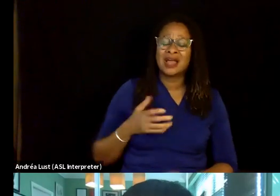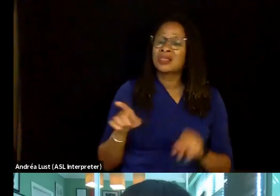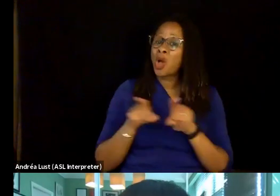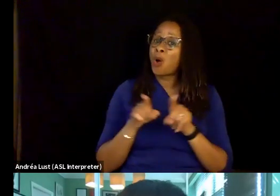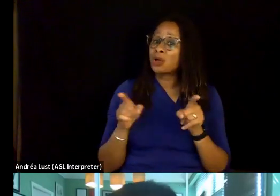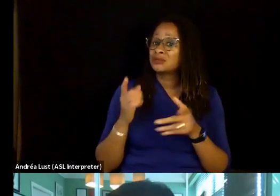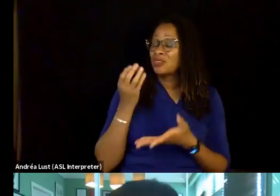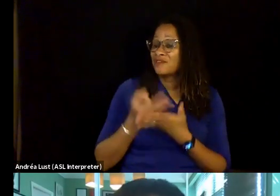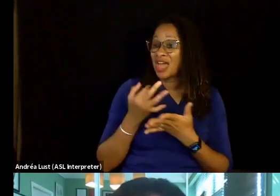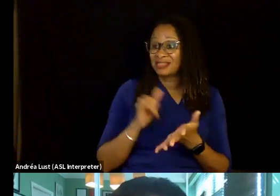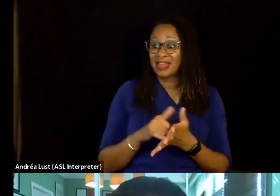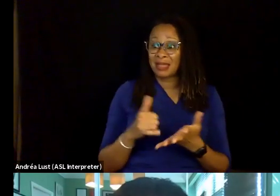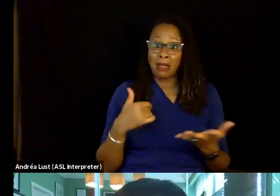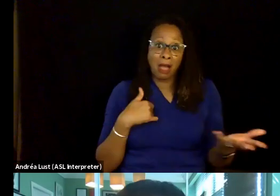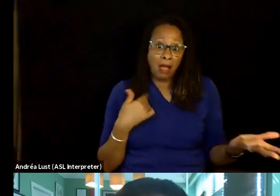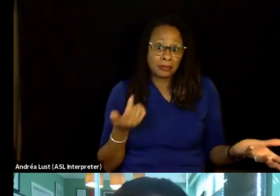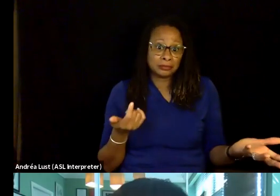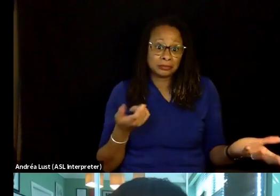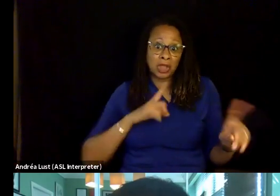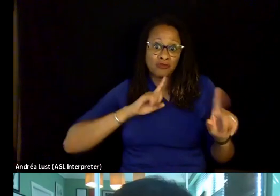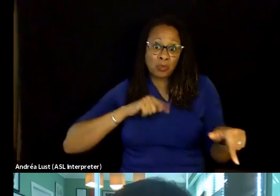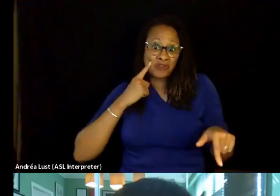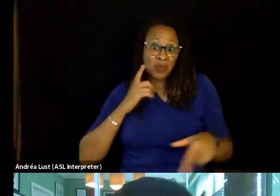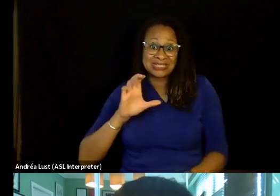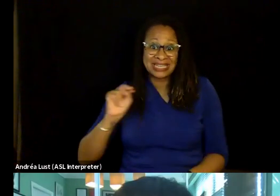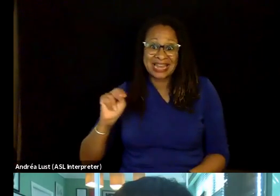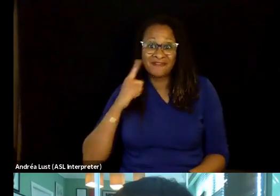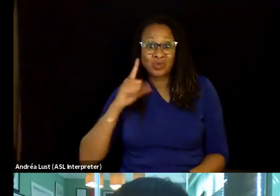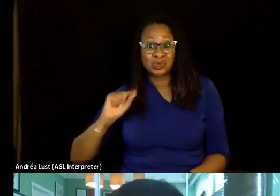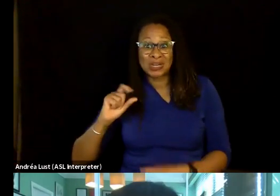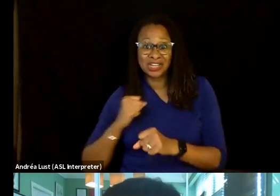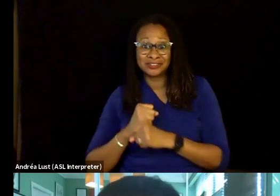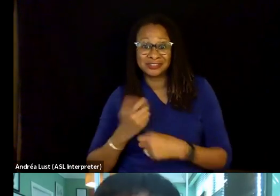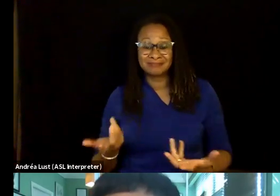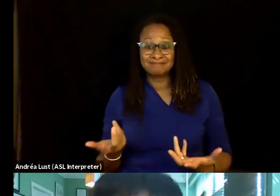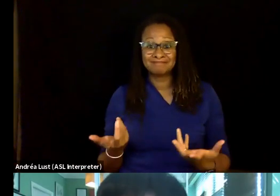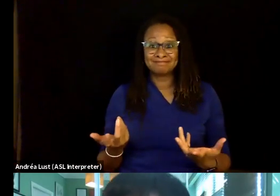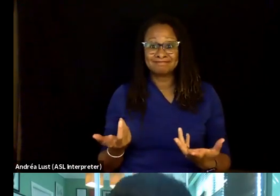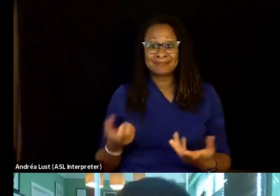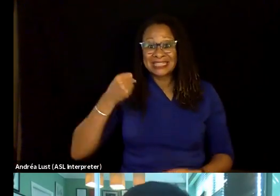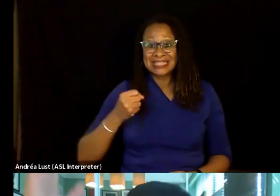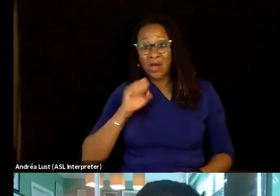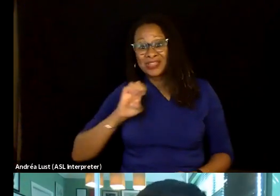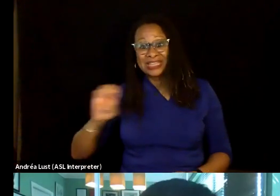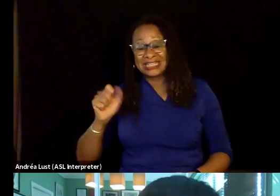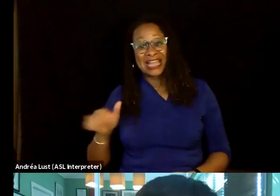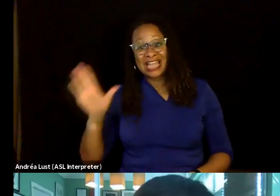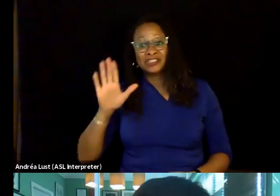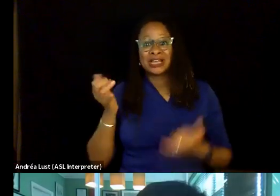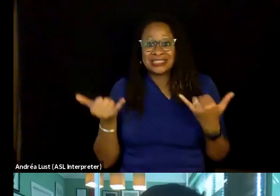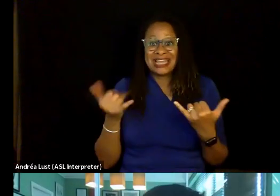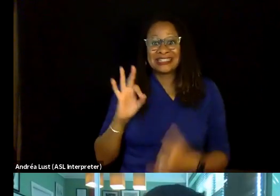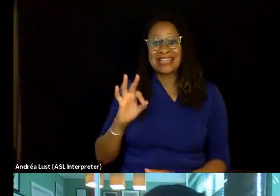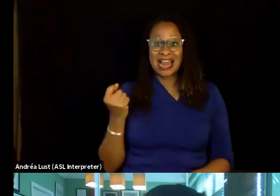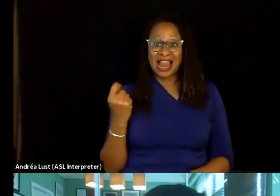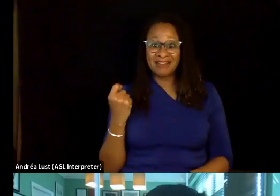that I reported for CNN for two decades. I was in Southeast Asia. Today is 9/11.